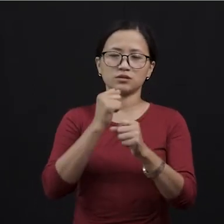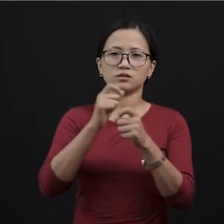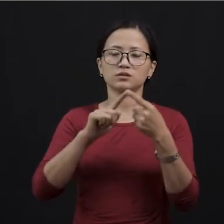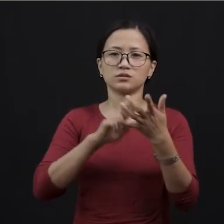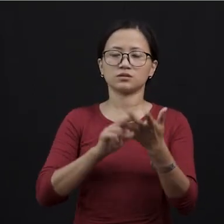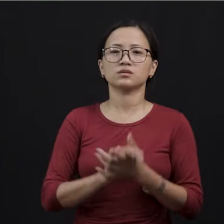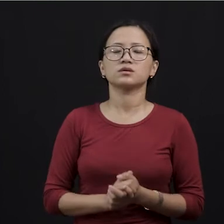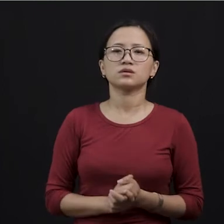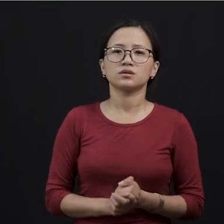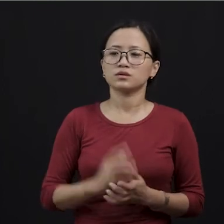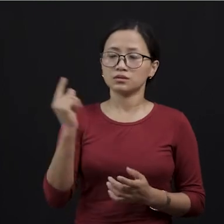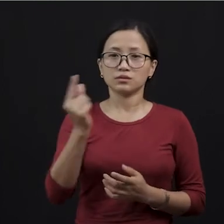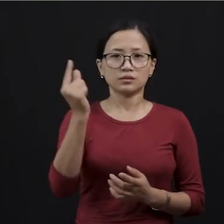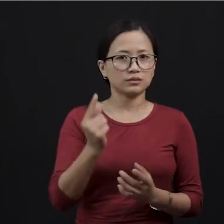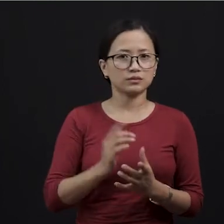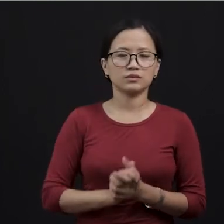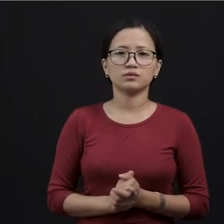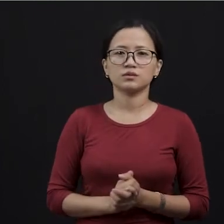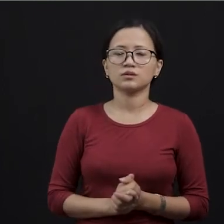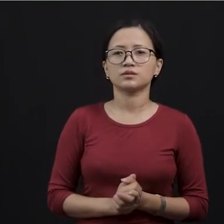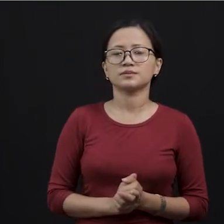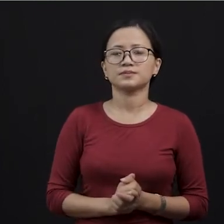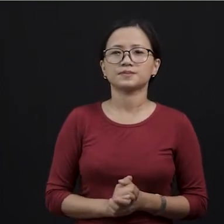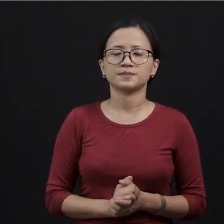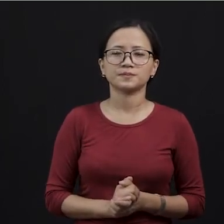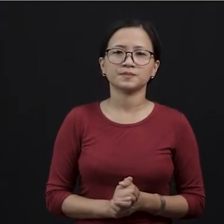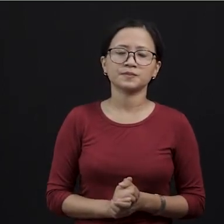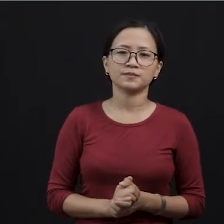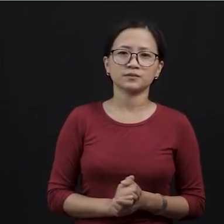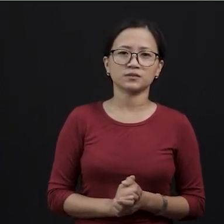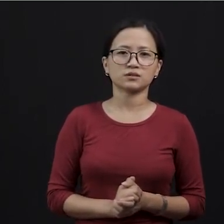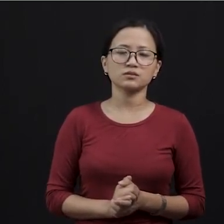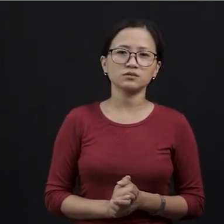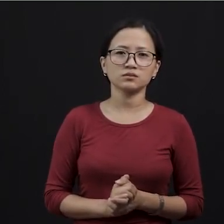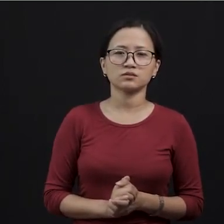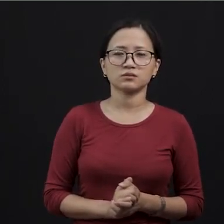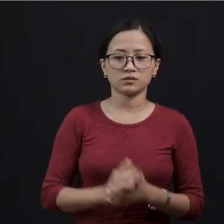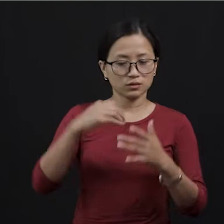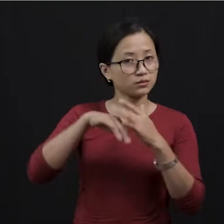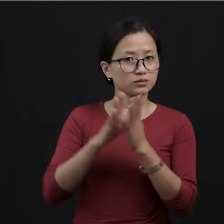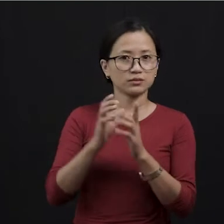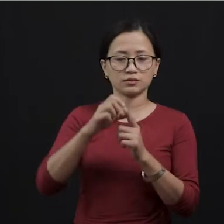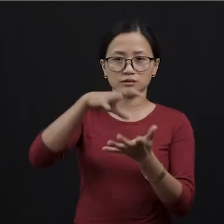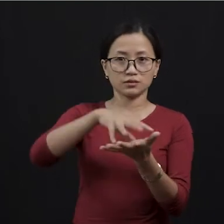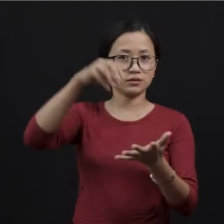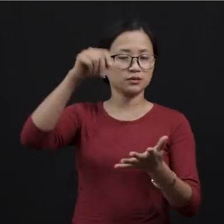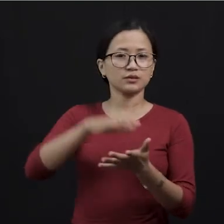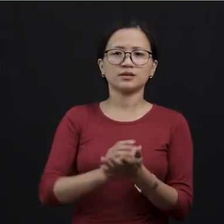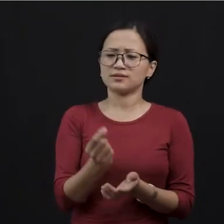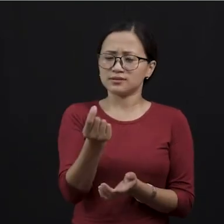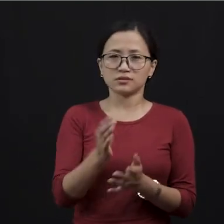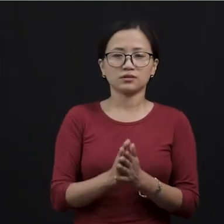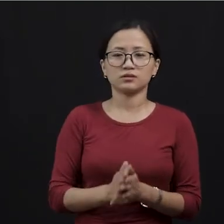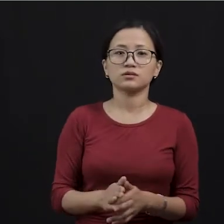water or in the sea, they use this dissolved air. Okay? And in the desert, there is very little